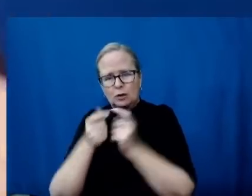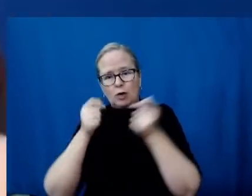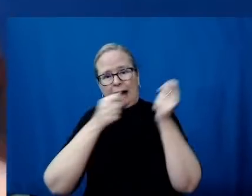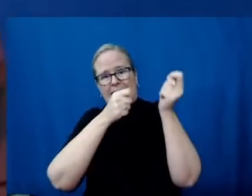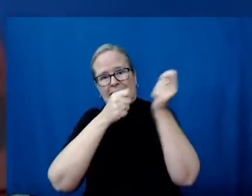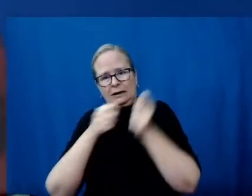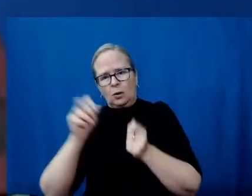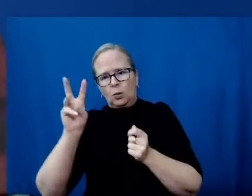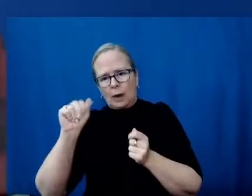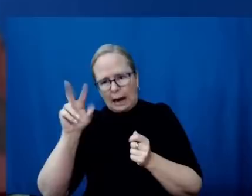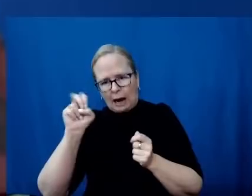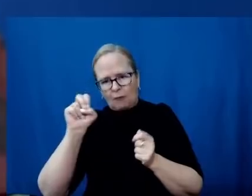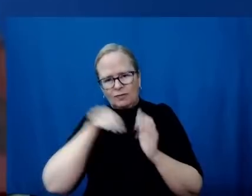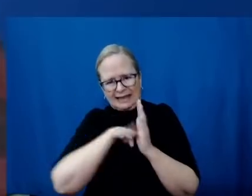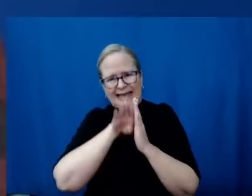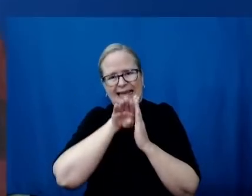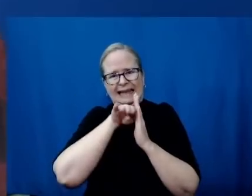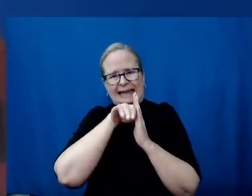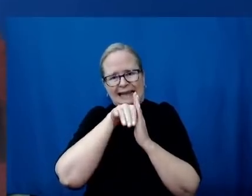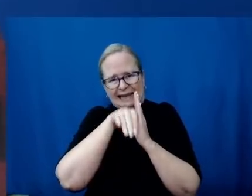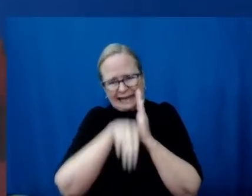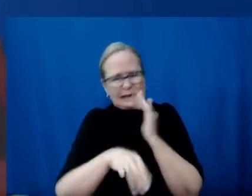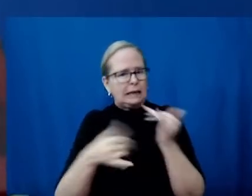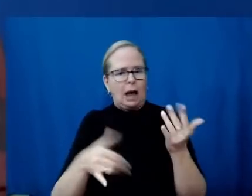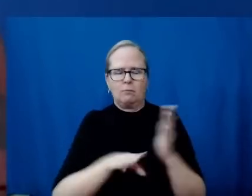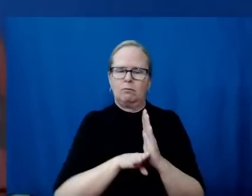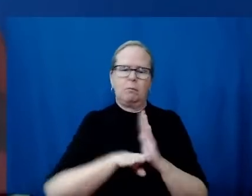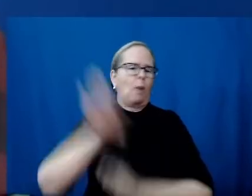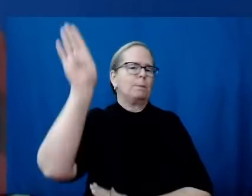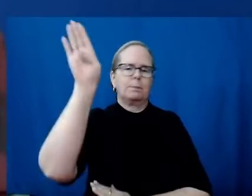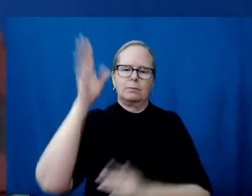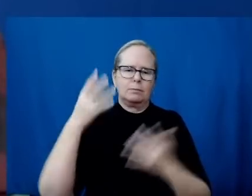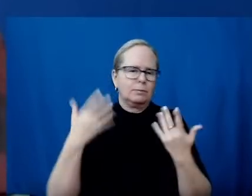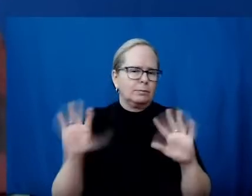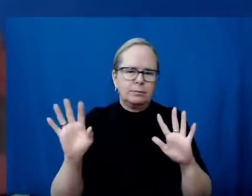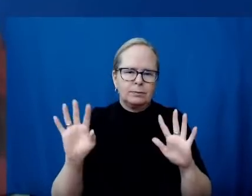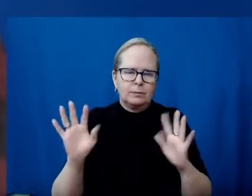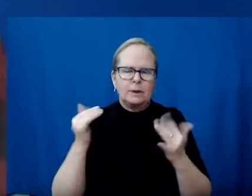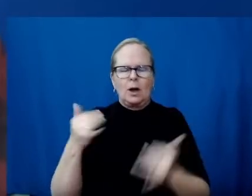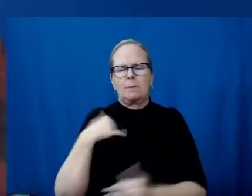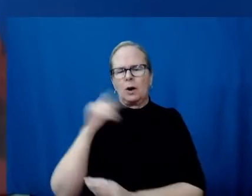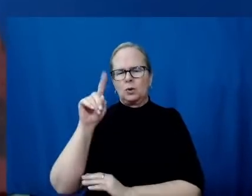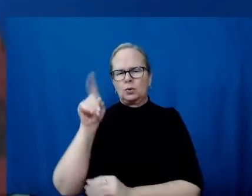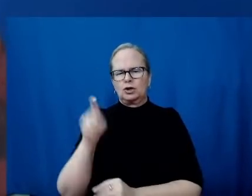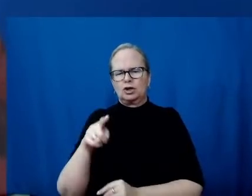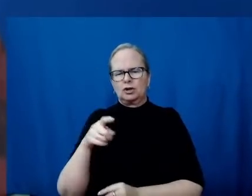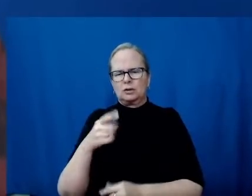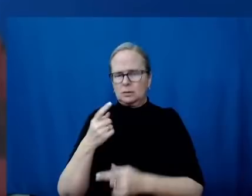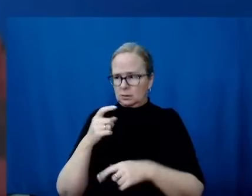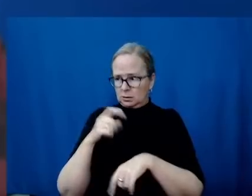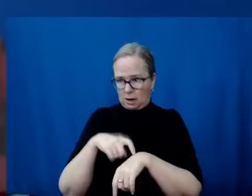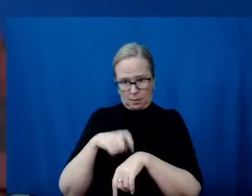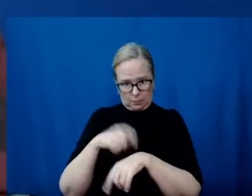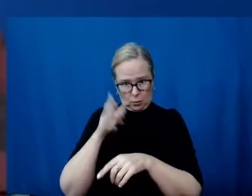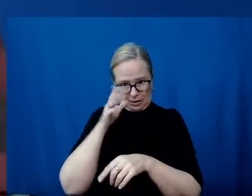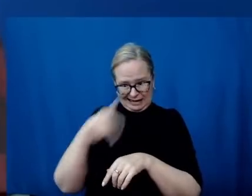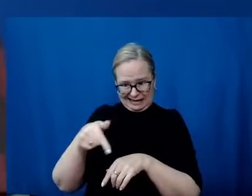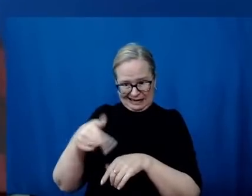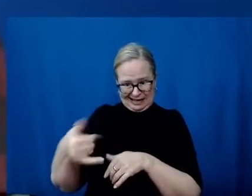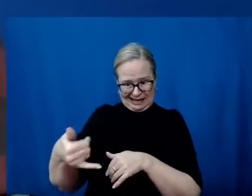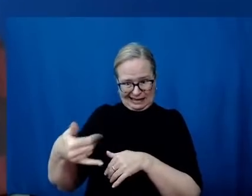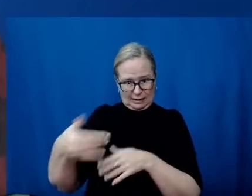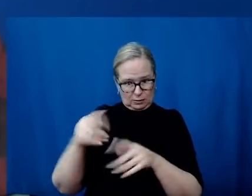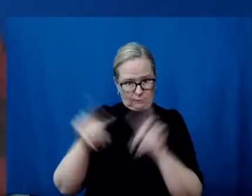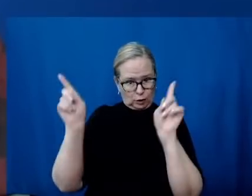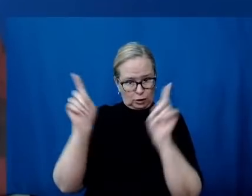wave begins its descent, only to be hit again. So I'm left with will this time be any different? To share